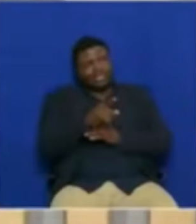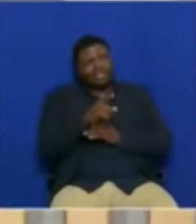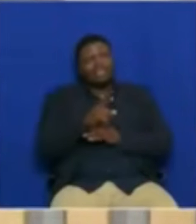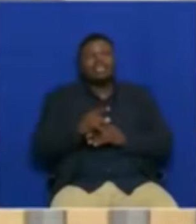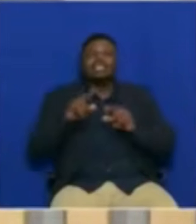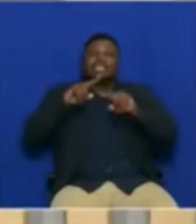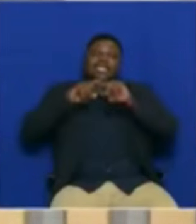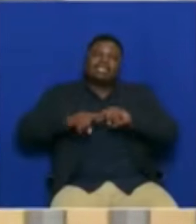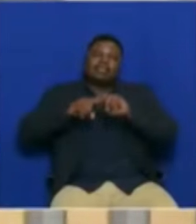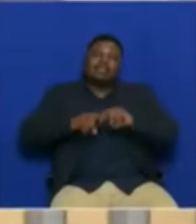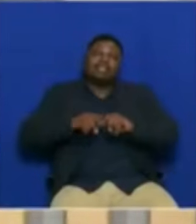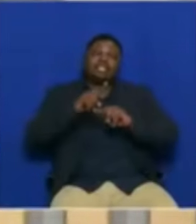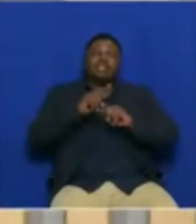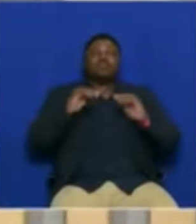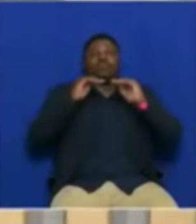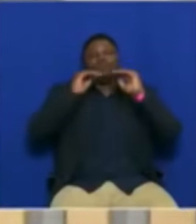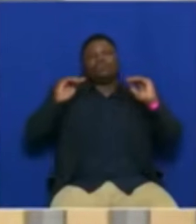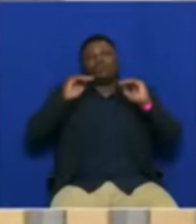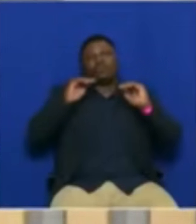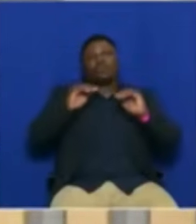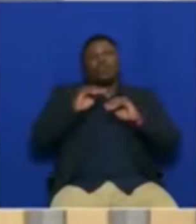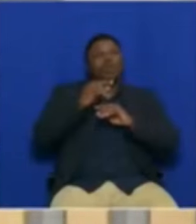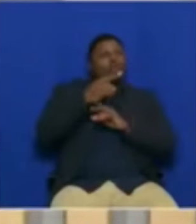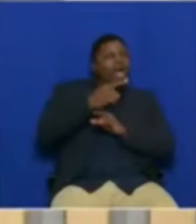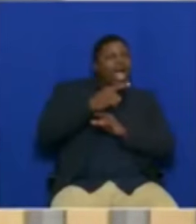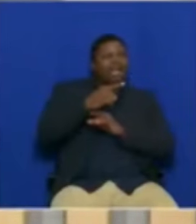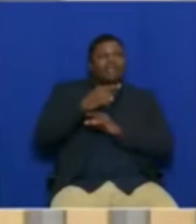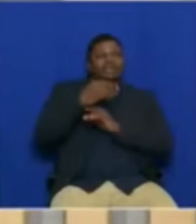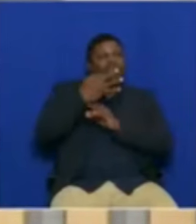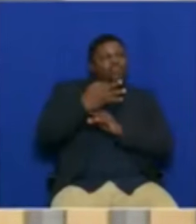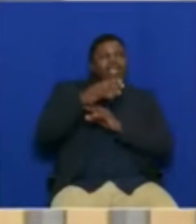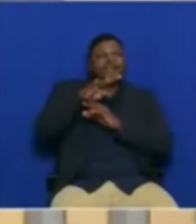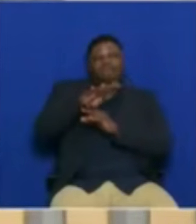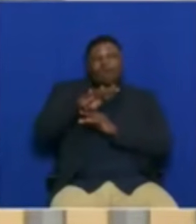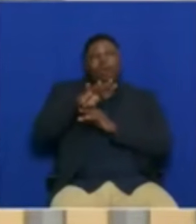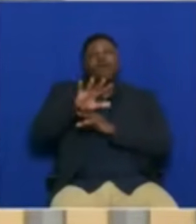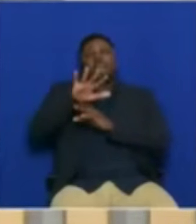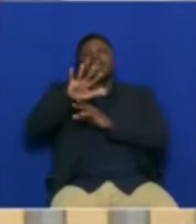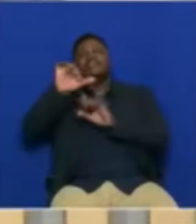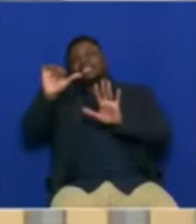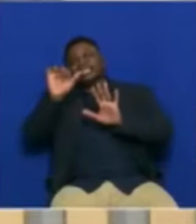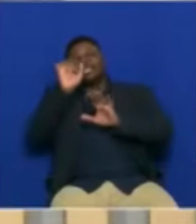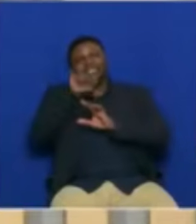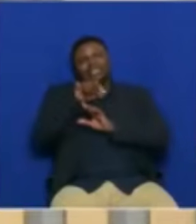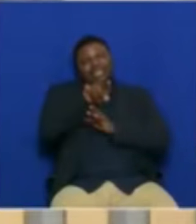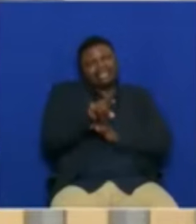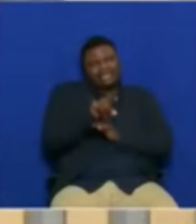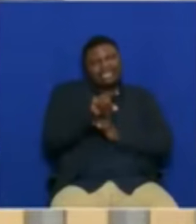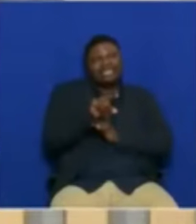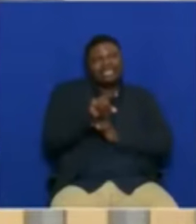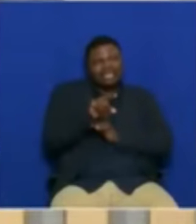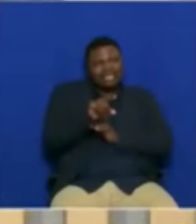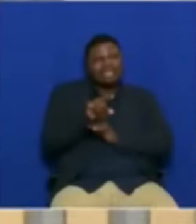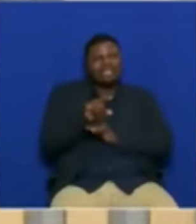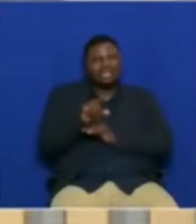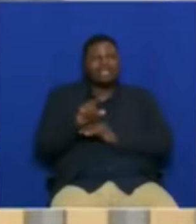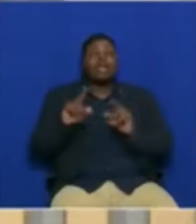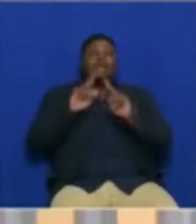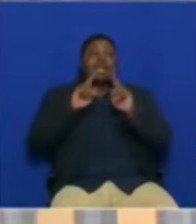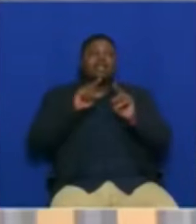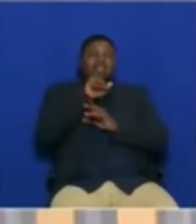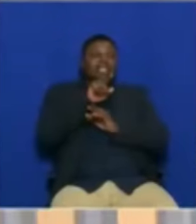the onus is on the accused persons to put forward why they should be released on bail. So when it comes No, we are not at